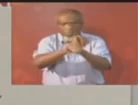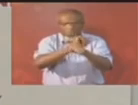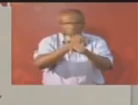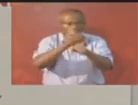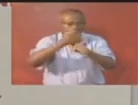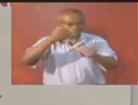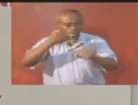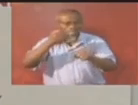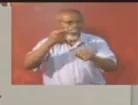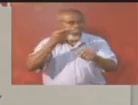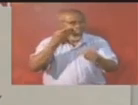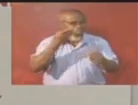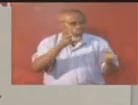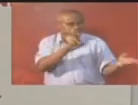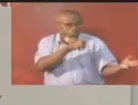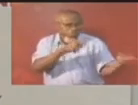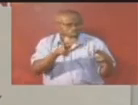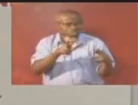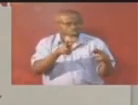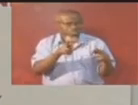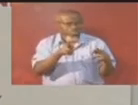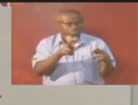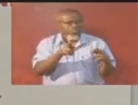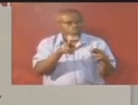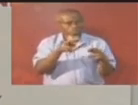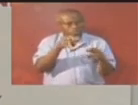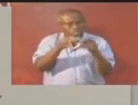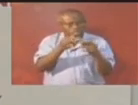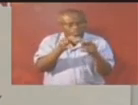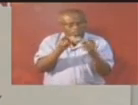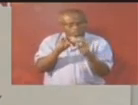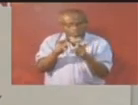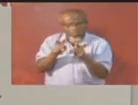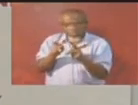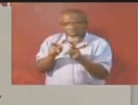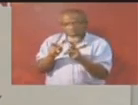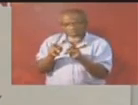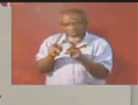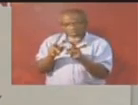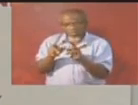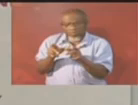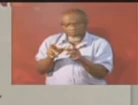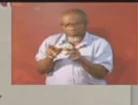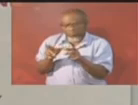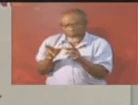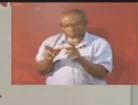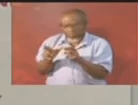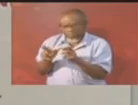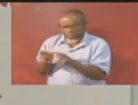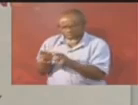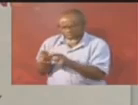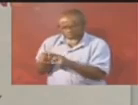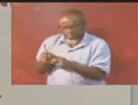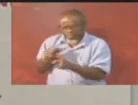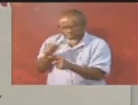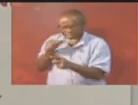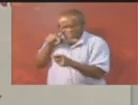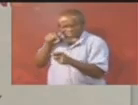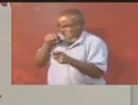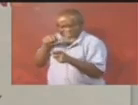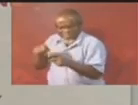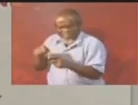that quarantine, so to speak, being breached, people moving around when they shouldn't move around, etc., which we have had reports of having